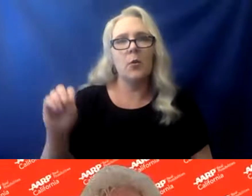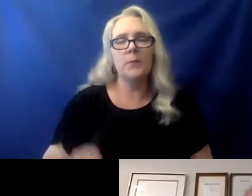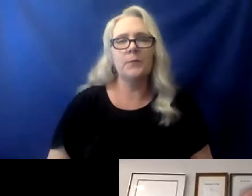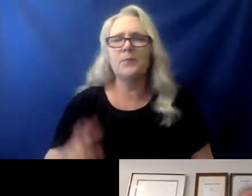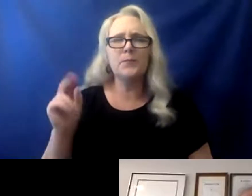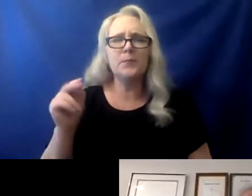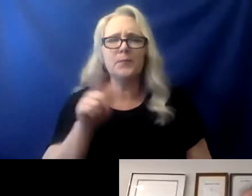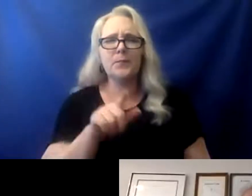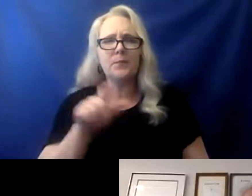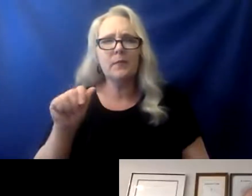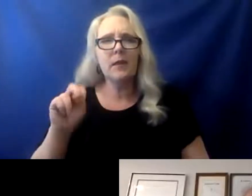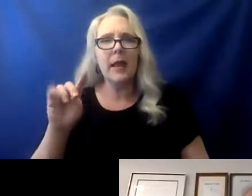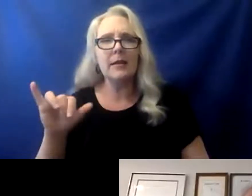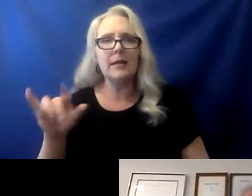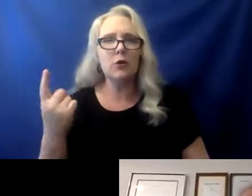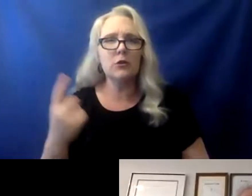first. Okay.